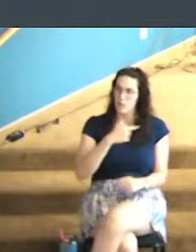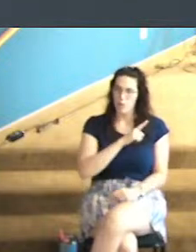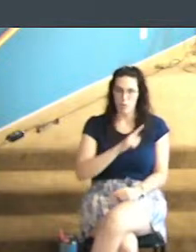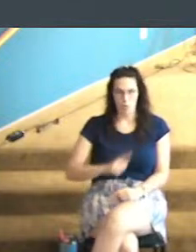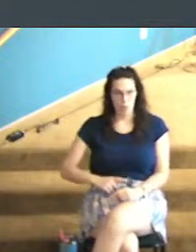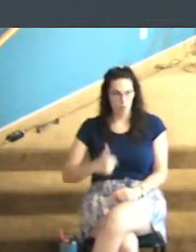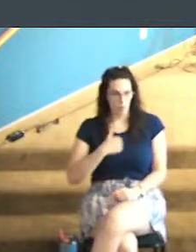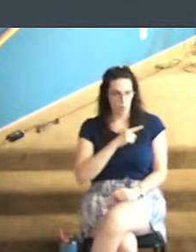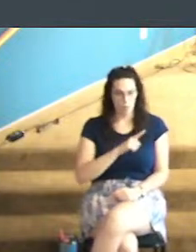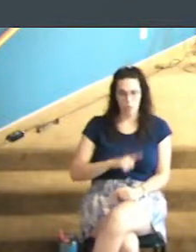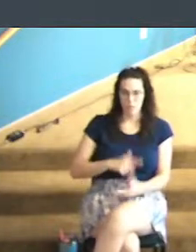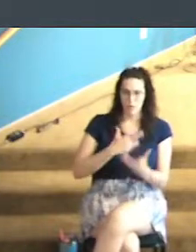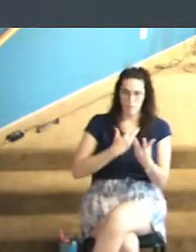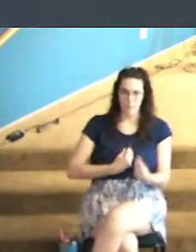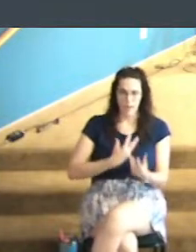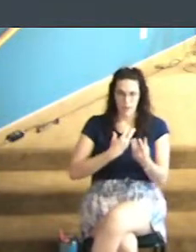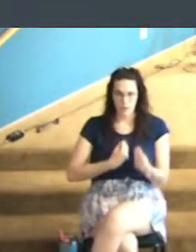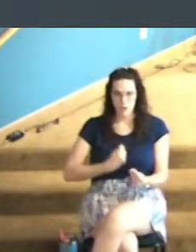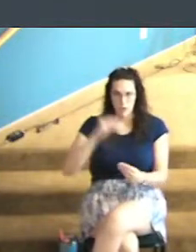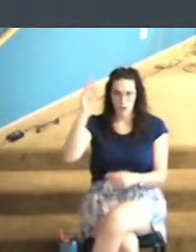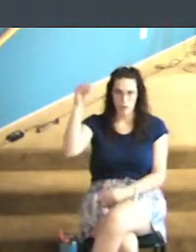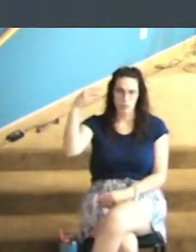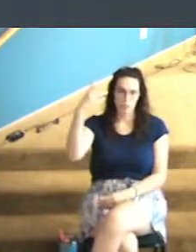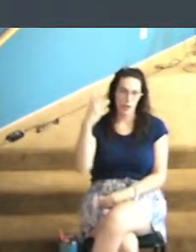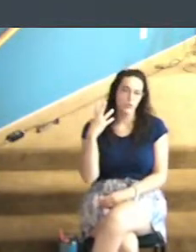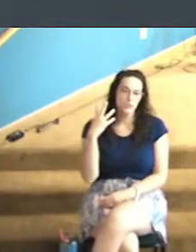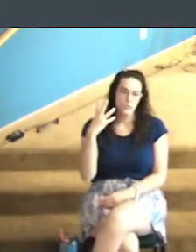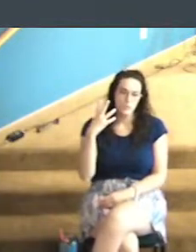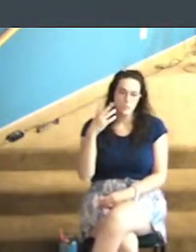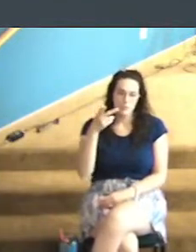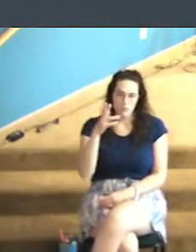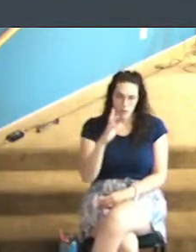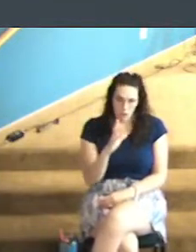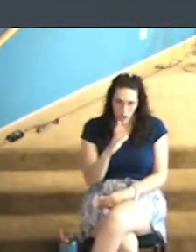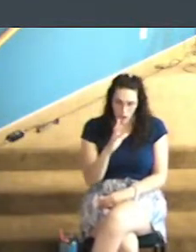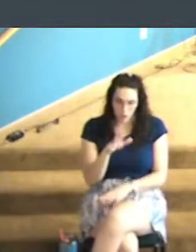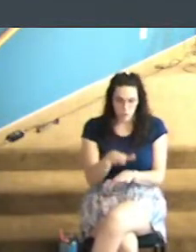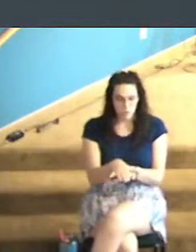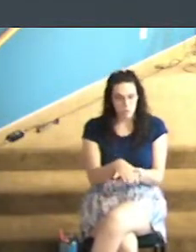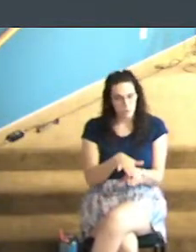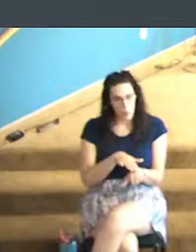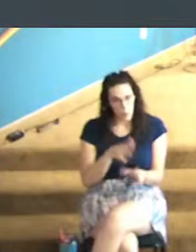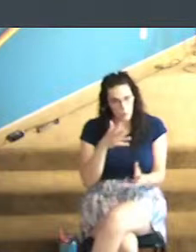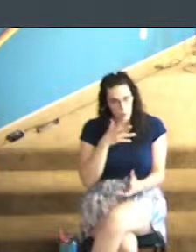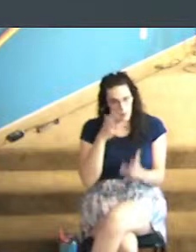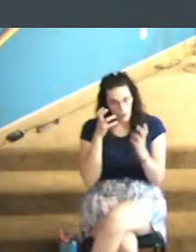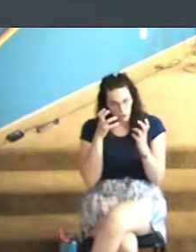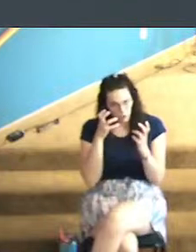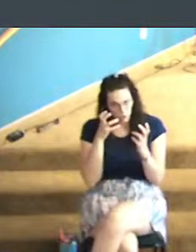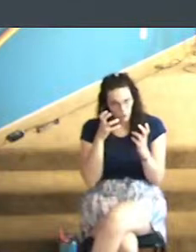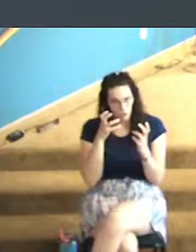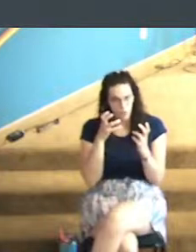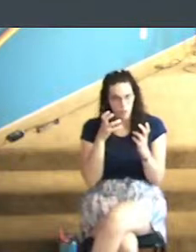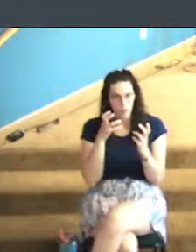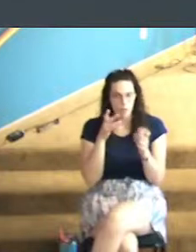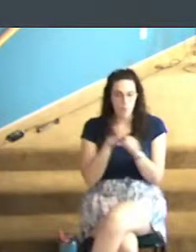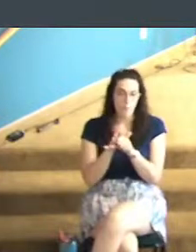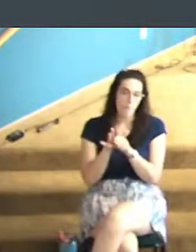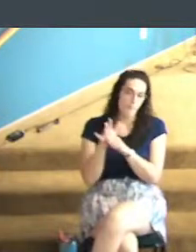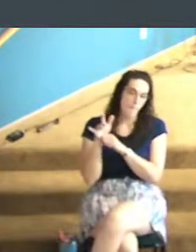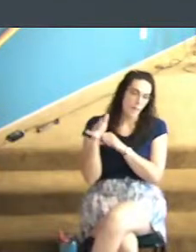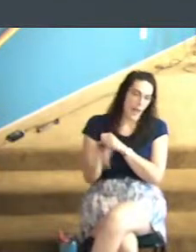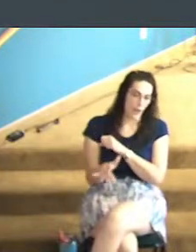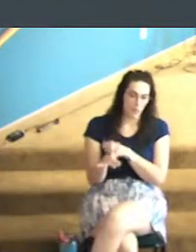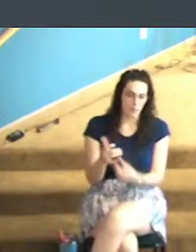the compassionate and gracious God, slow to anger, abounding